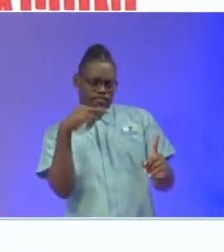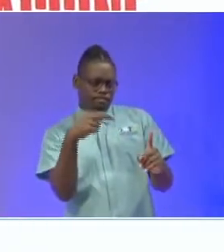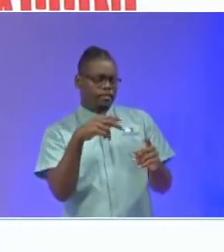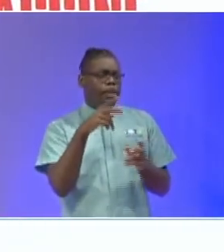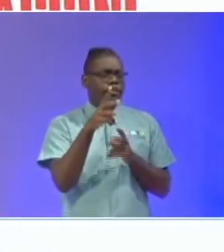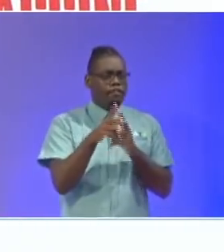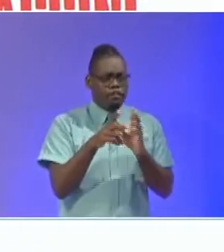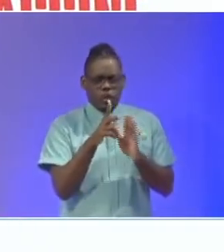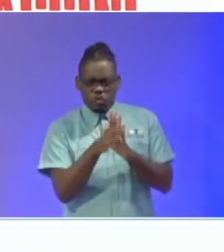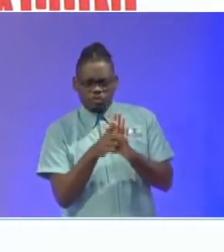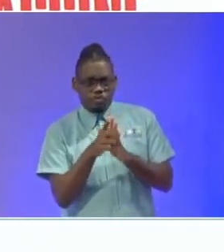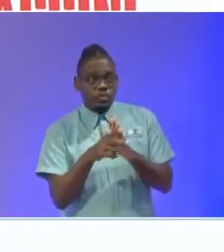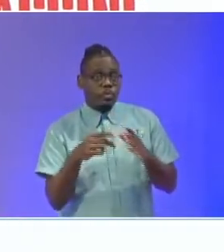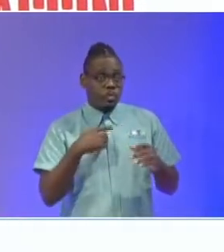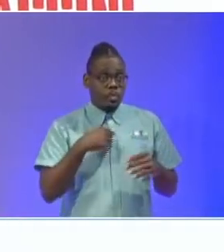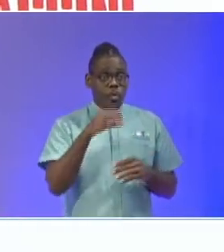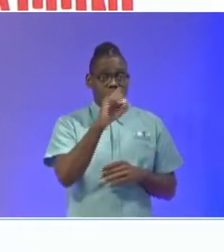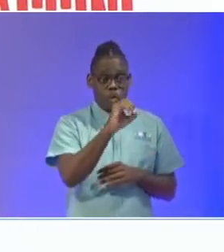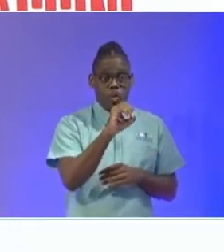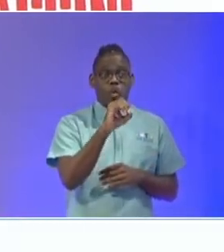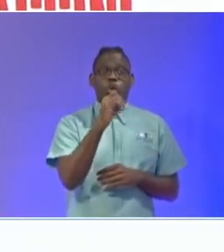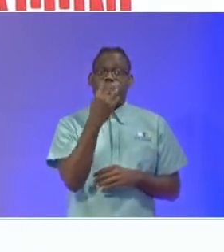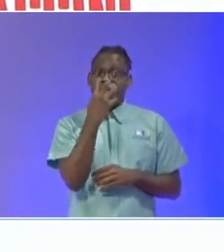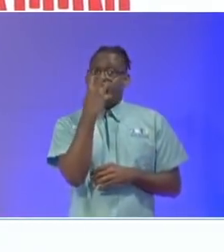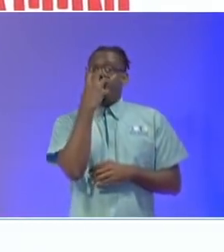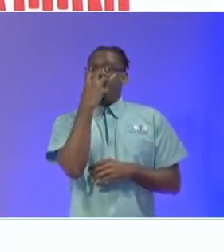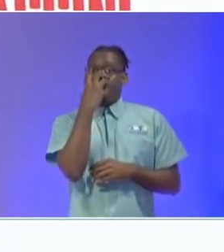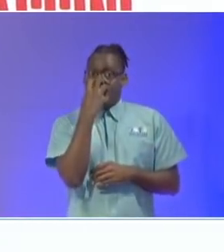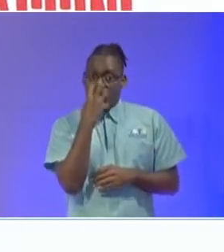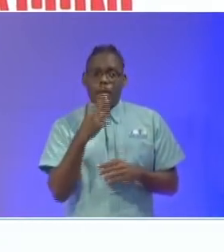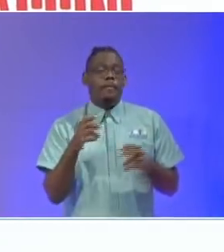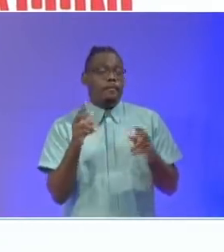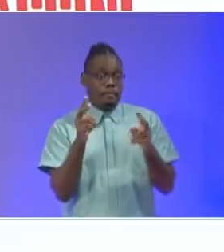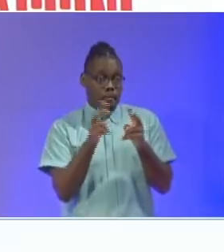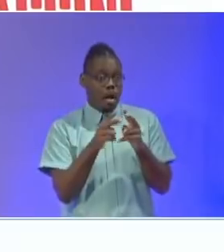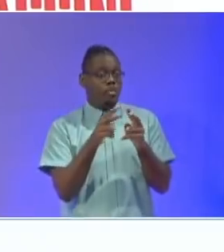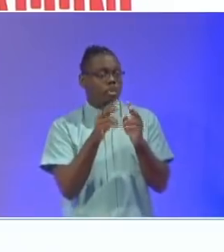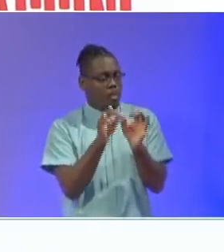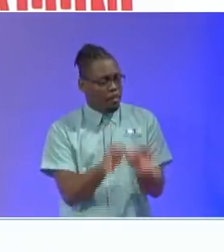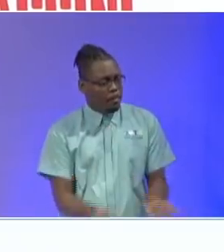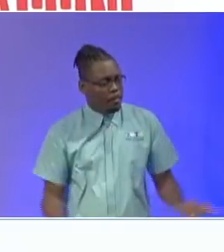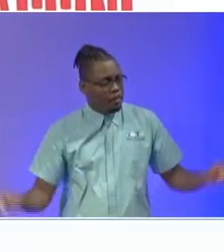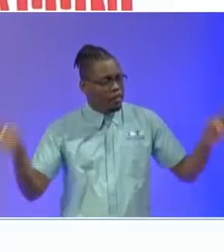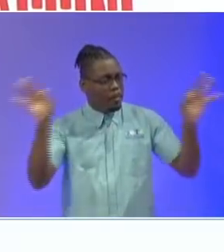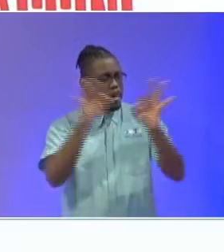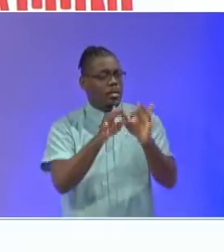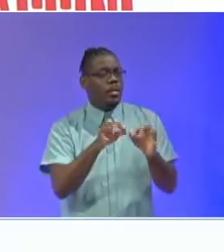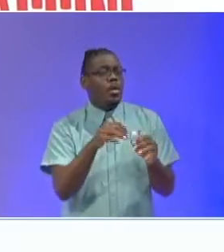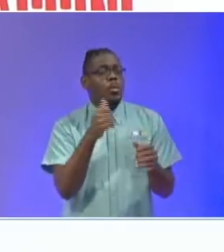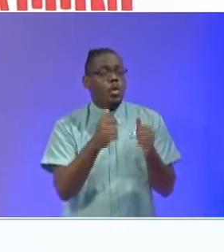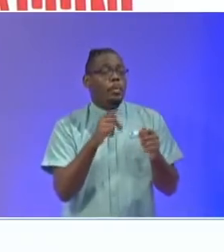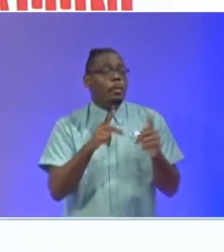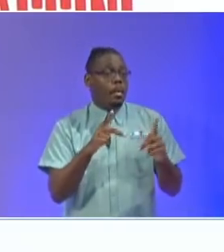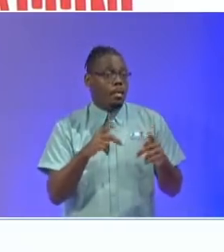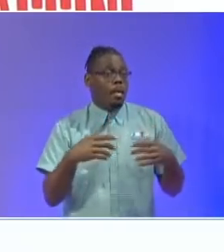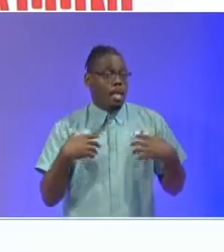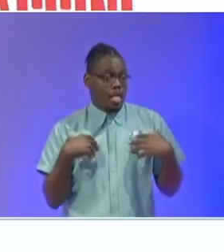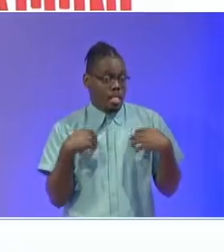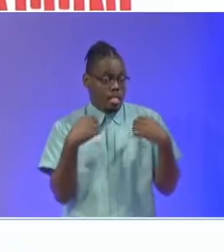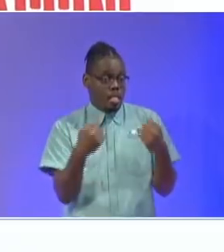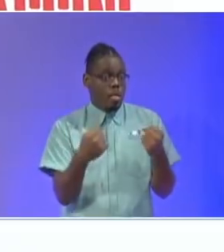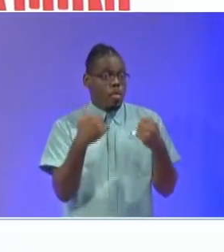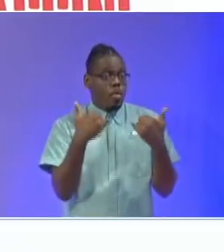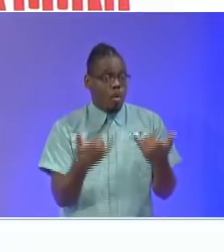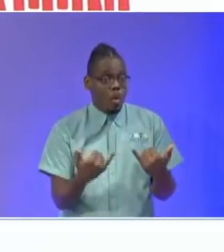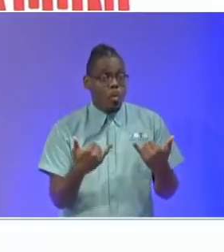critical ingredient in treating with COVID-19, the Ministry of Health, through the Emergency Operations Center,